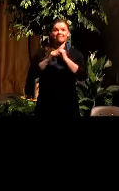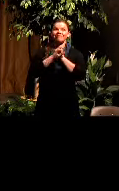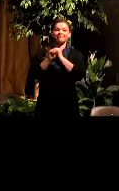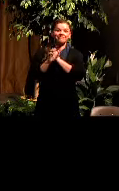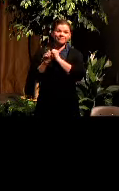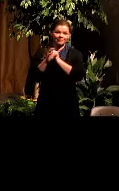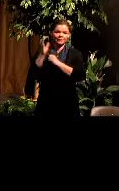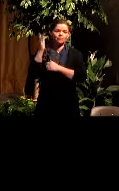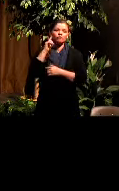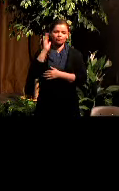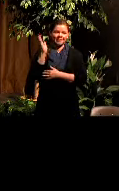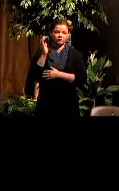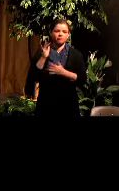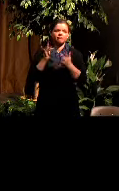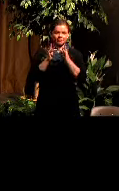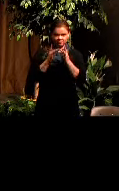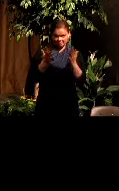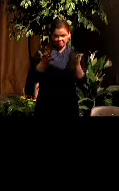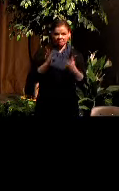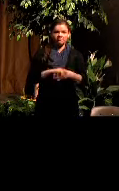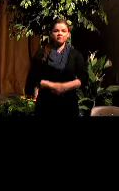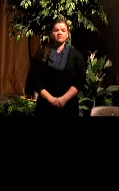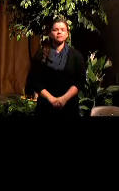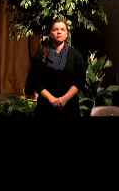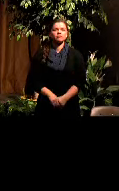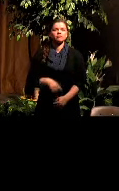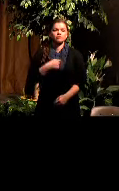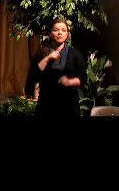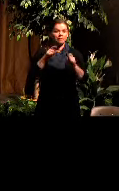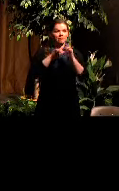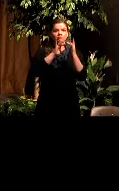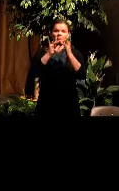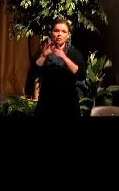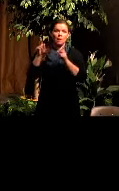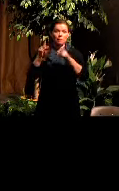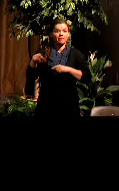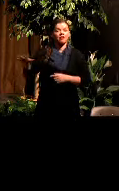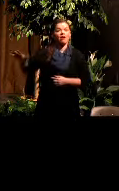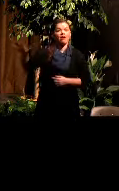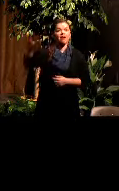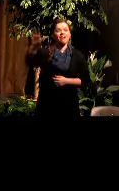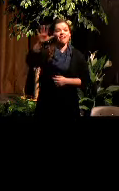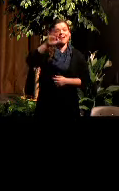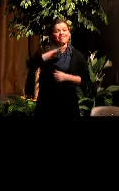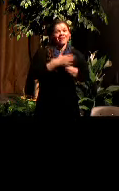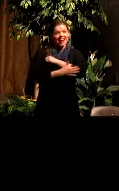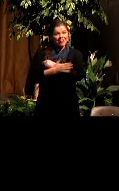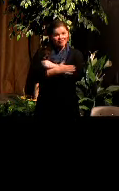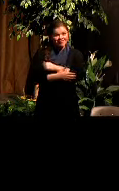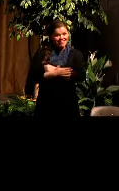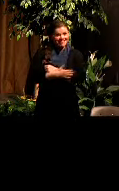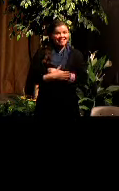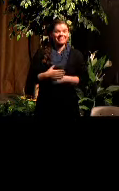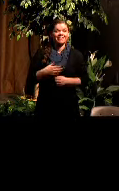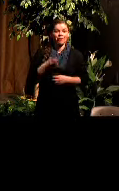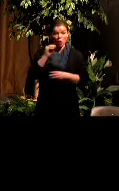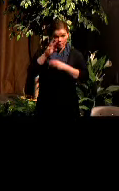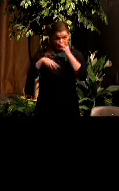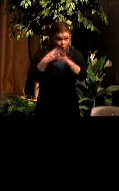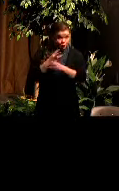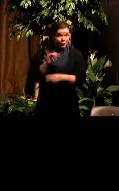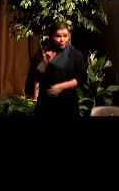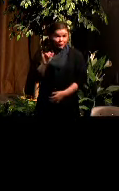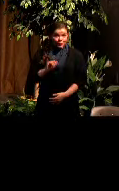So we're able to reach members across the nation and across the globe. I actually hear there's a bunch of people from Miami on watching